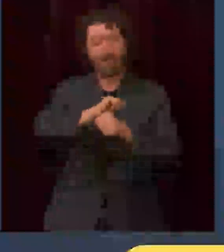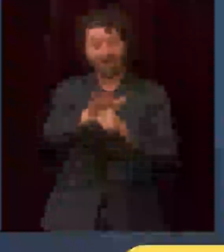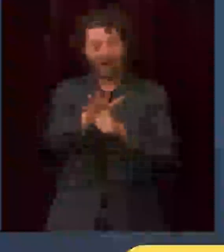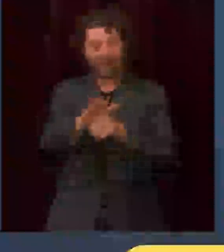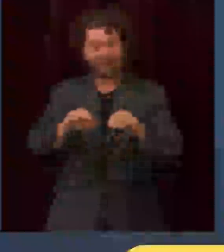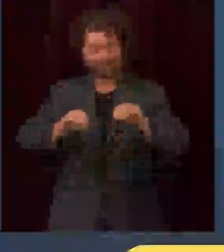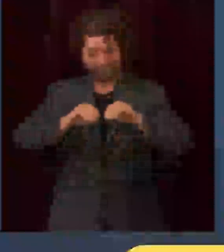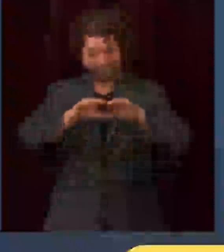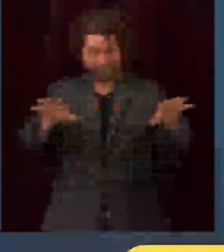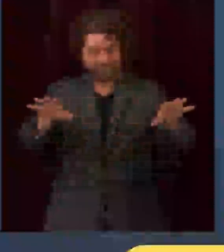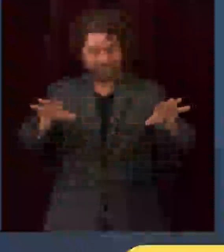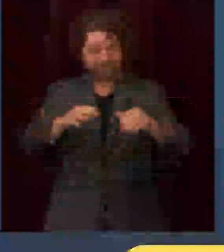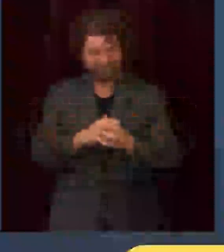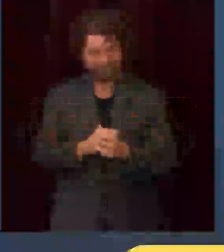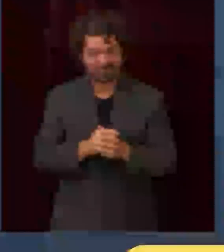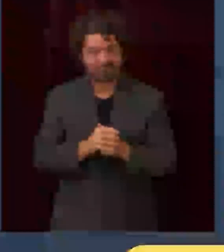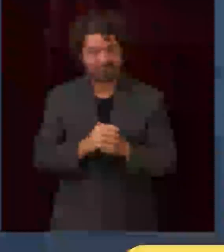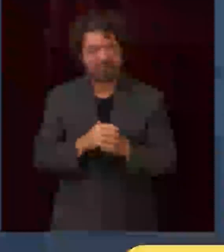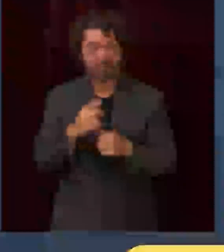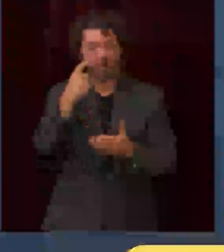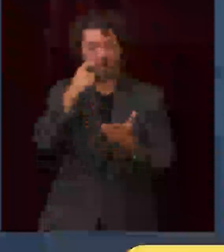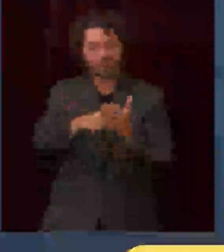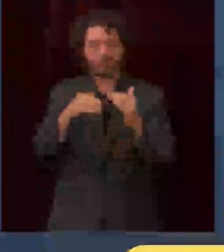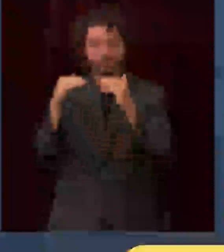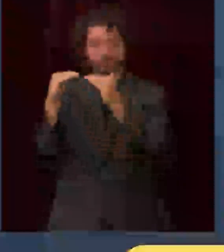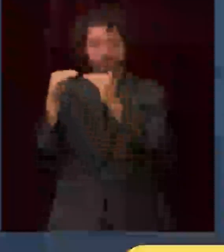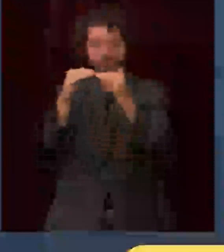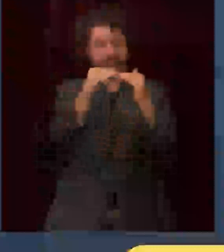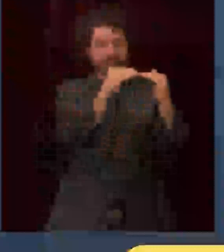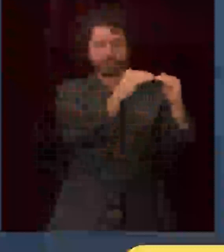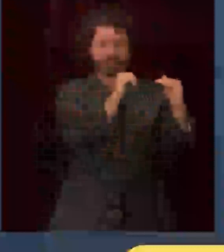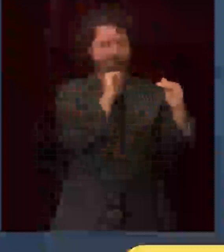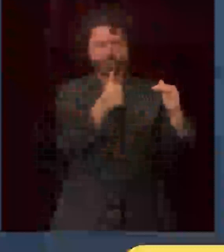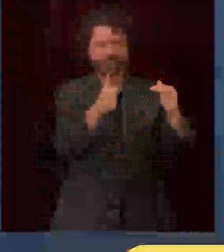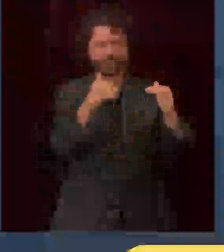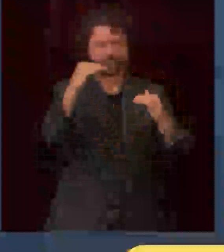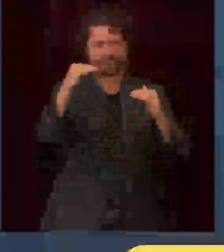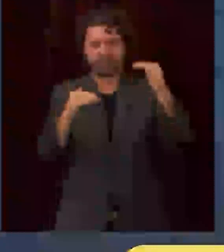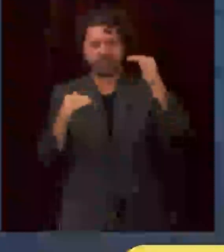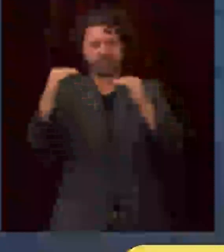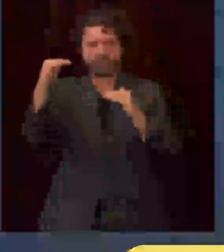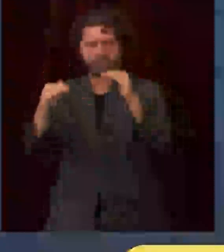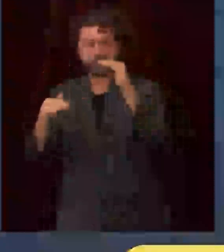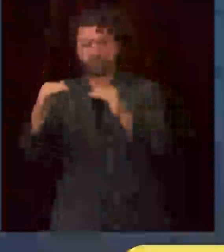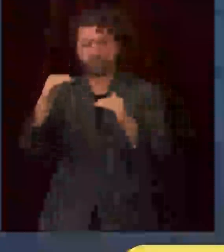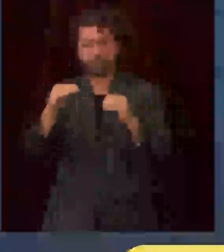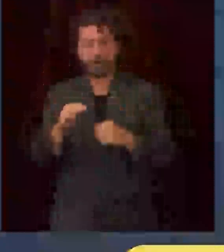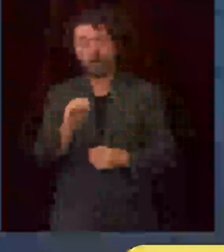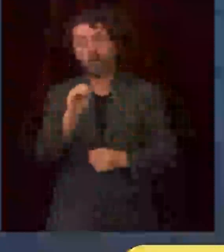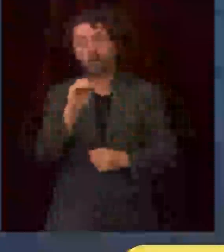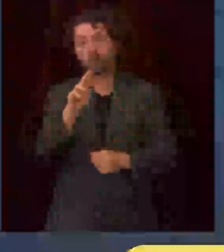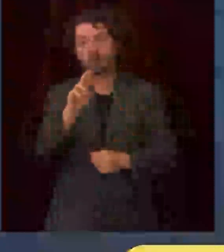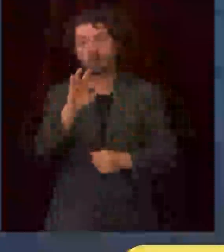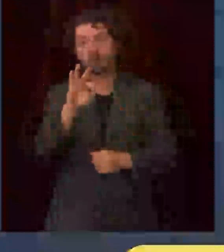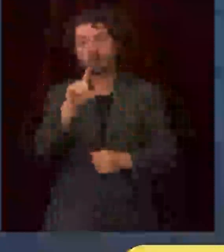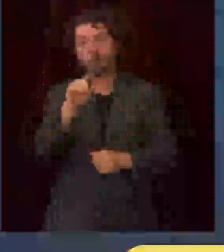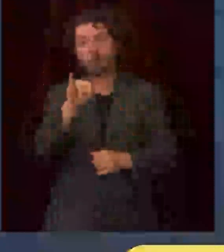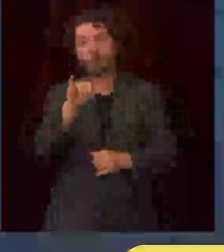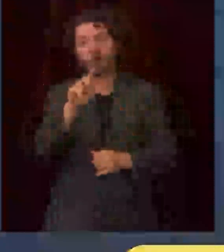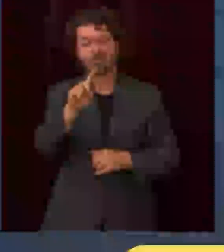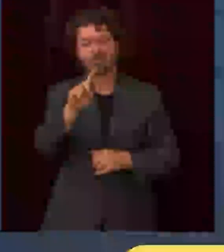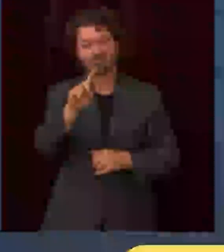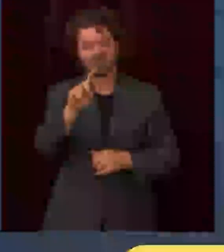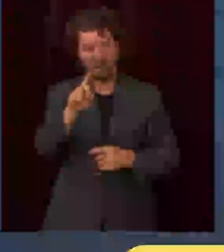Minnesota is a reminder that to us, state violence has no place in our society, and we've got a lot of work to do to remedy